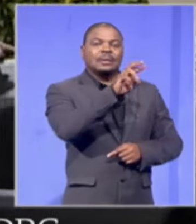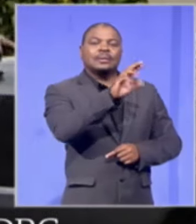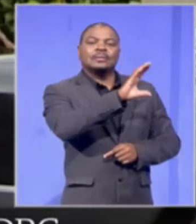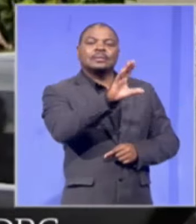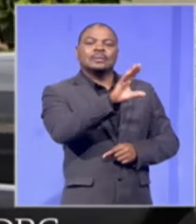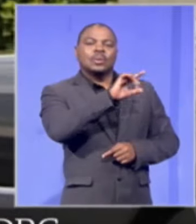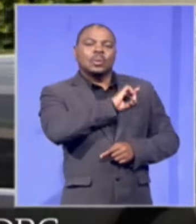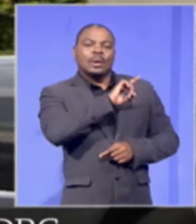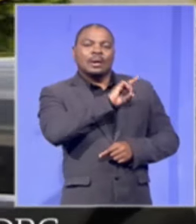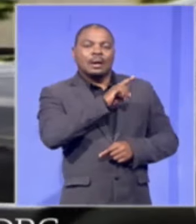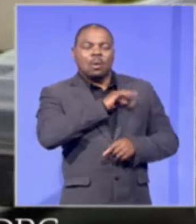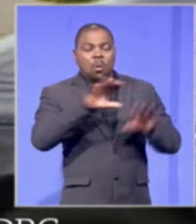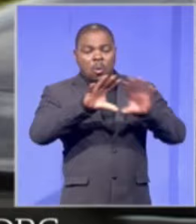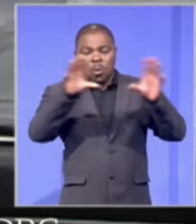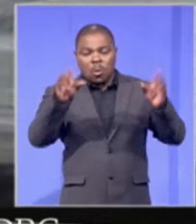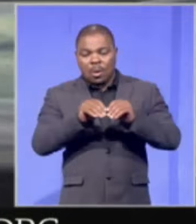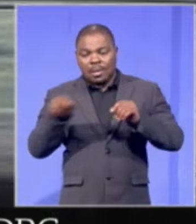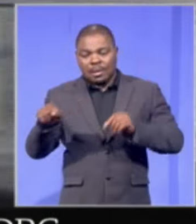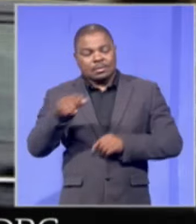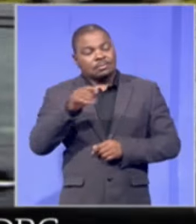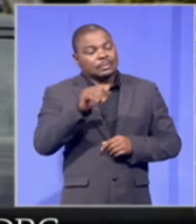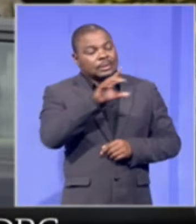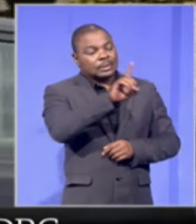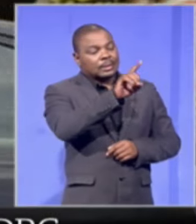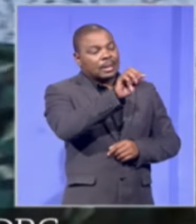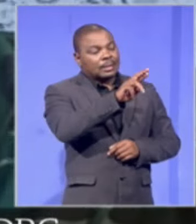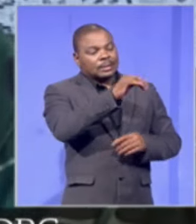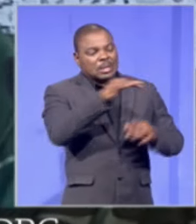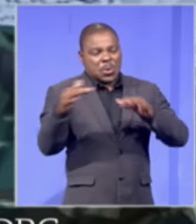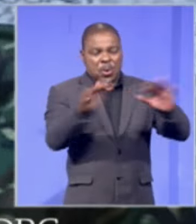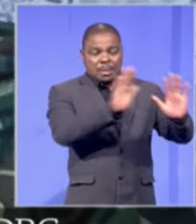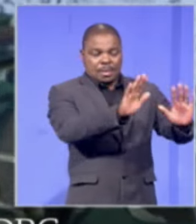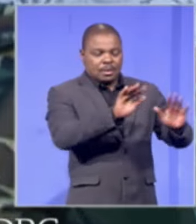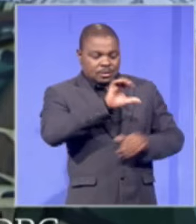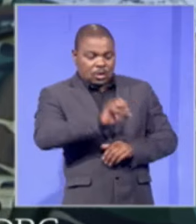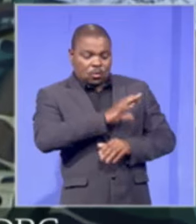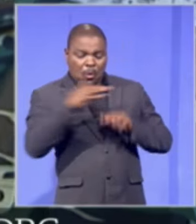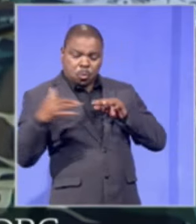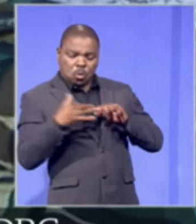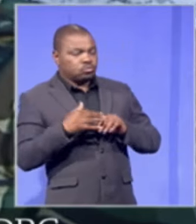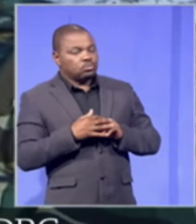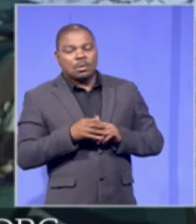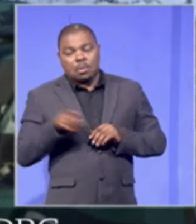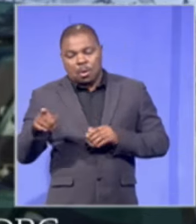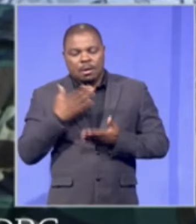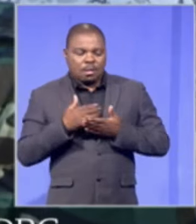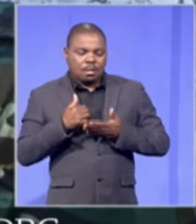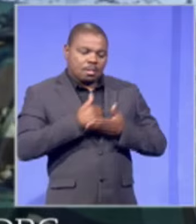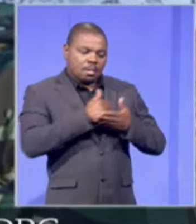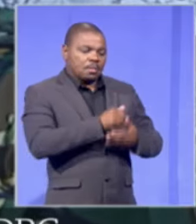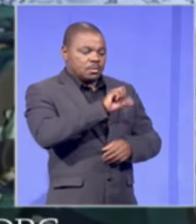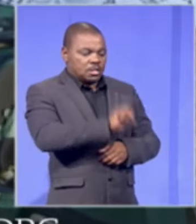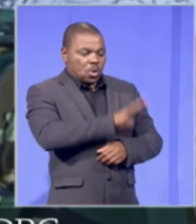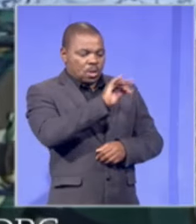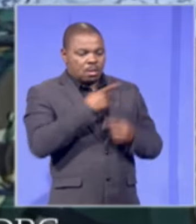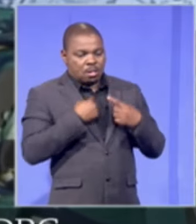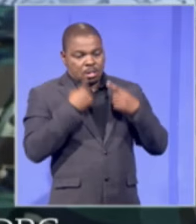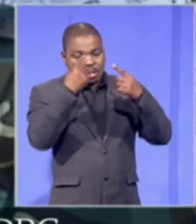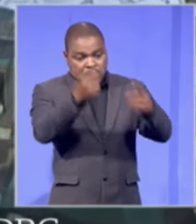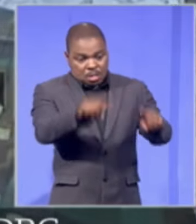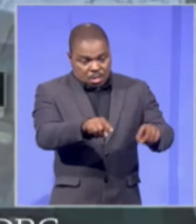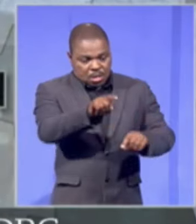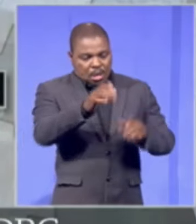batho ba DRC ha ba lwane le Afrika Borwa mme ba tla thusa Afrika Borwa hore e tle kgone ho lata mmele